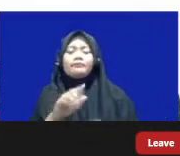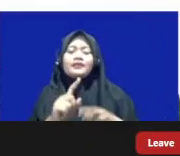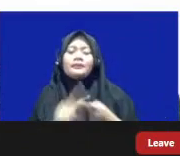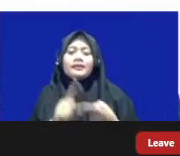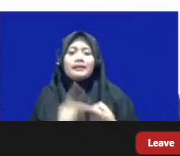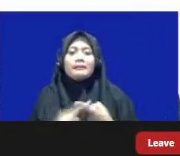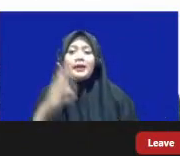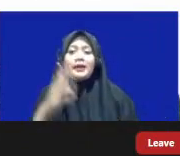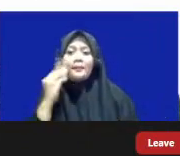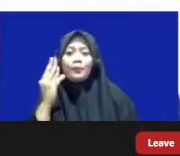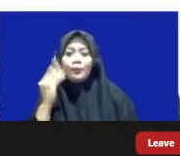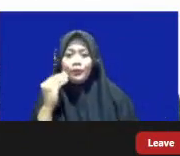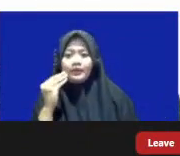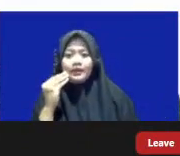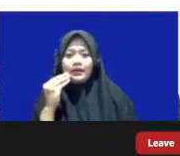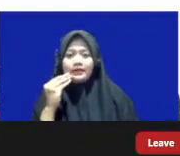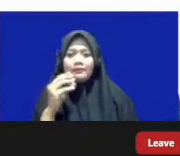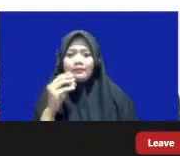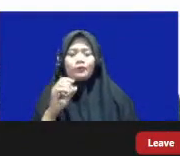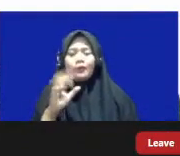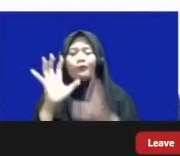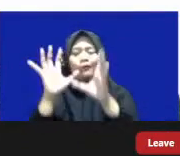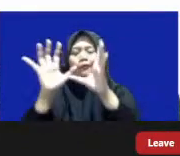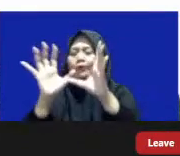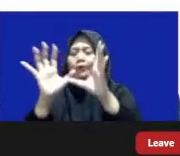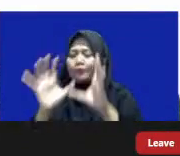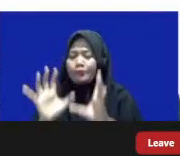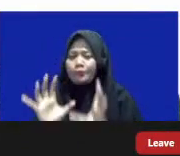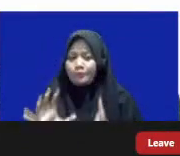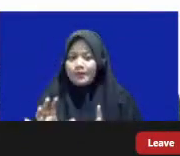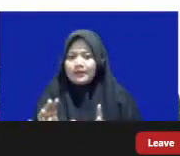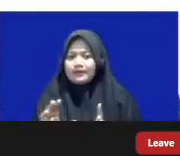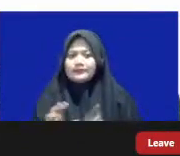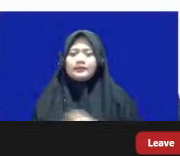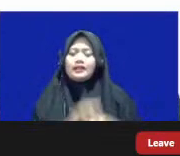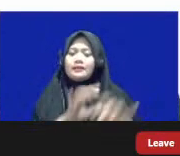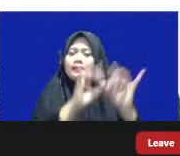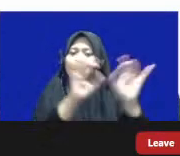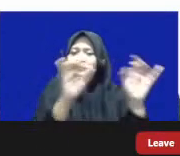events like floods, cyclones, and droughts.